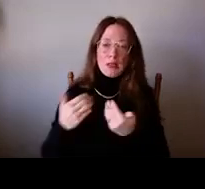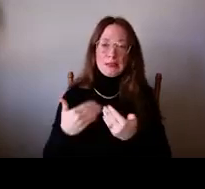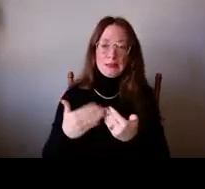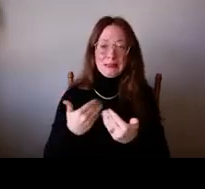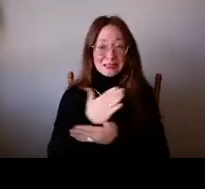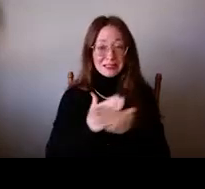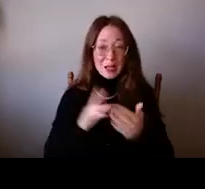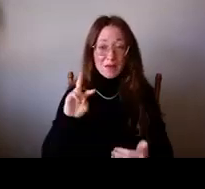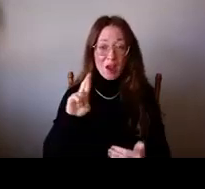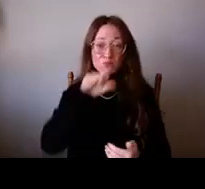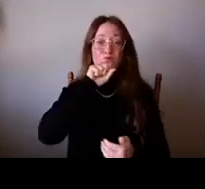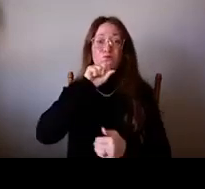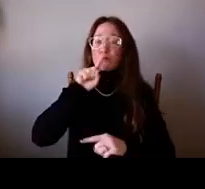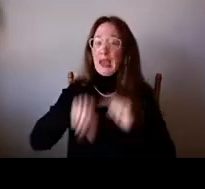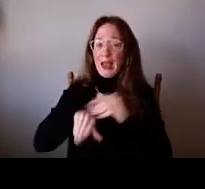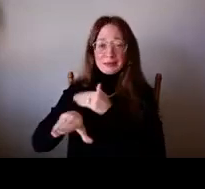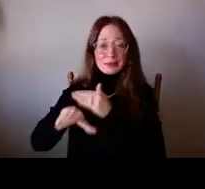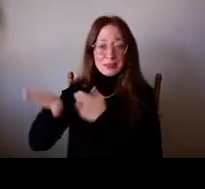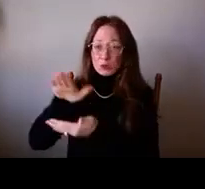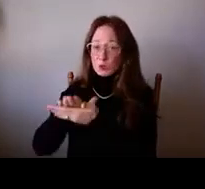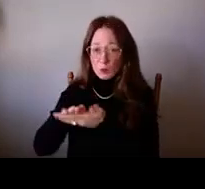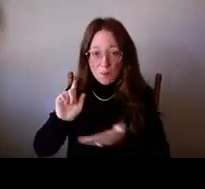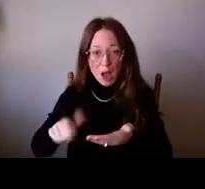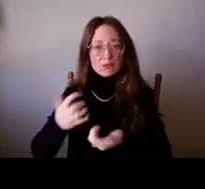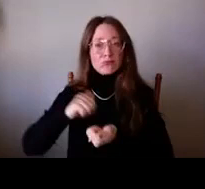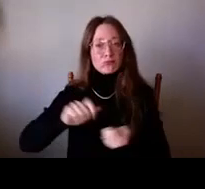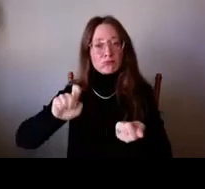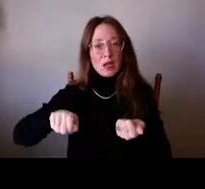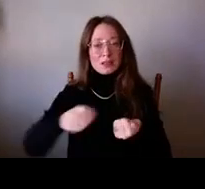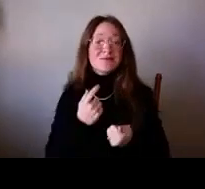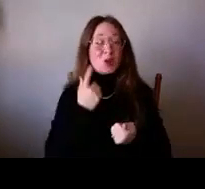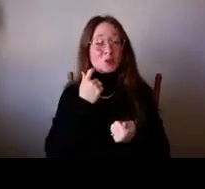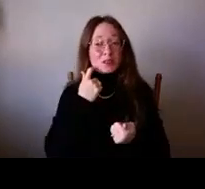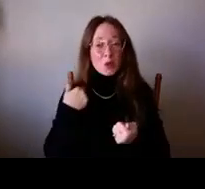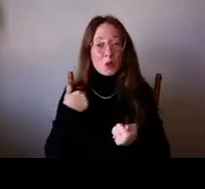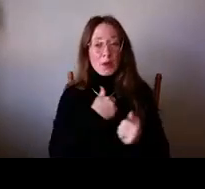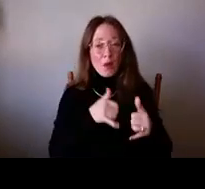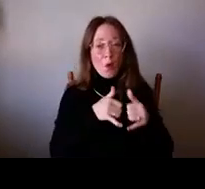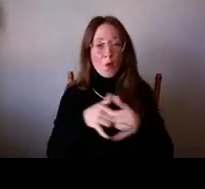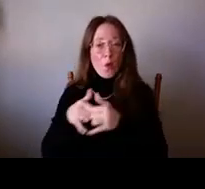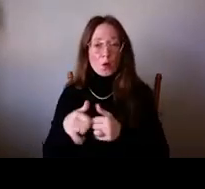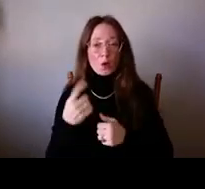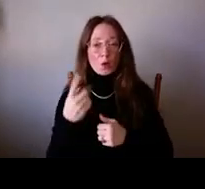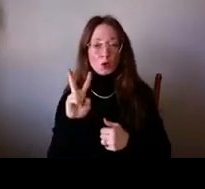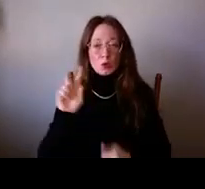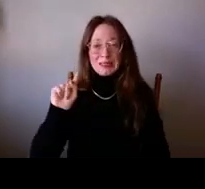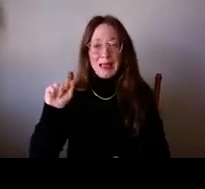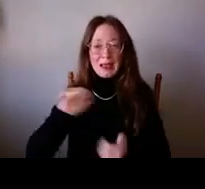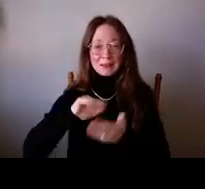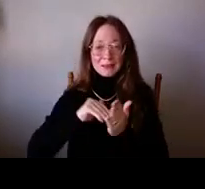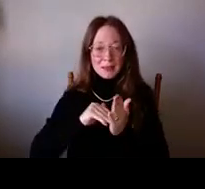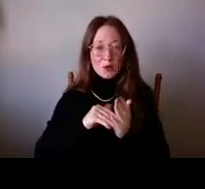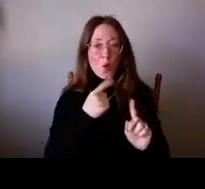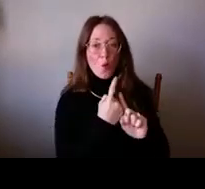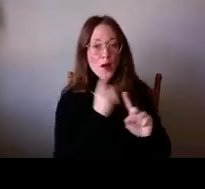schools. In addition, we have just recently awarded 2 TA centers, one with a focus on quality